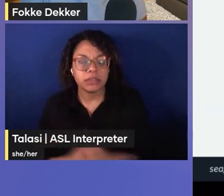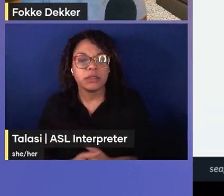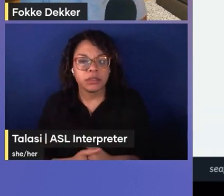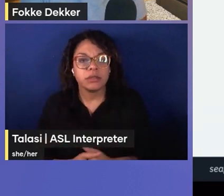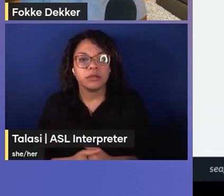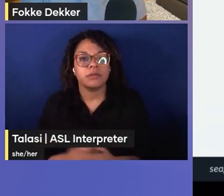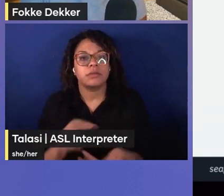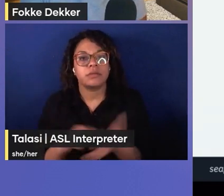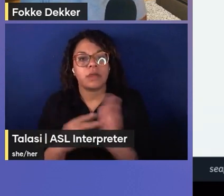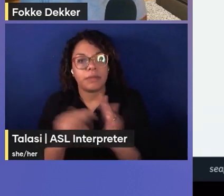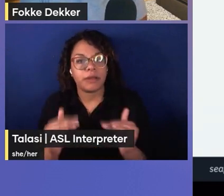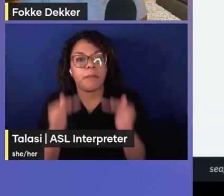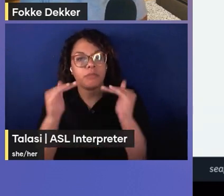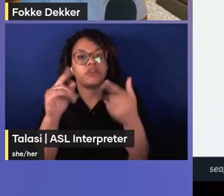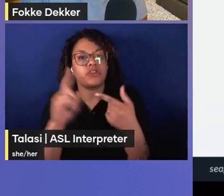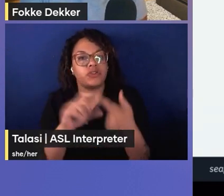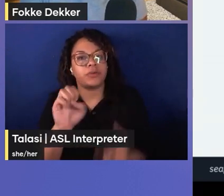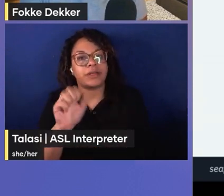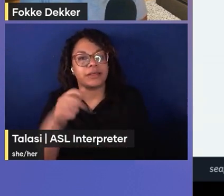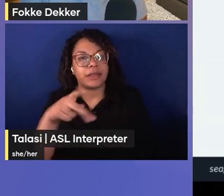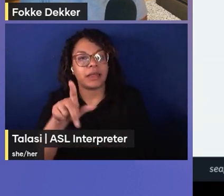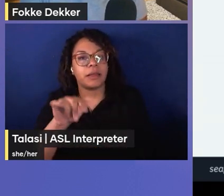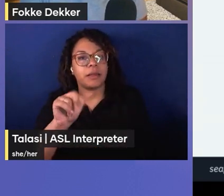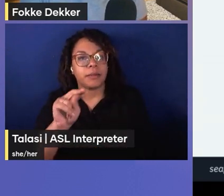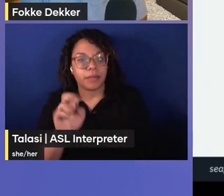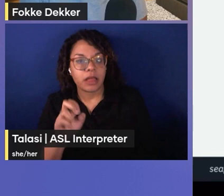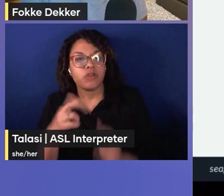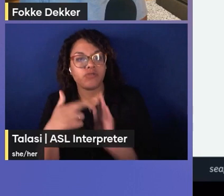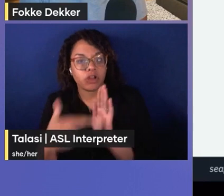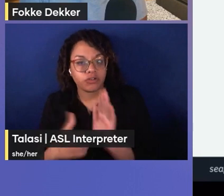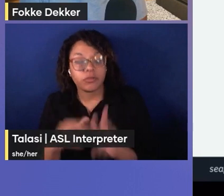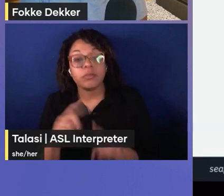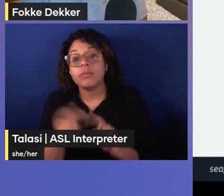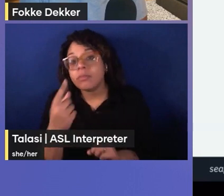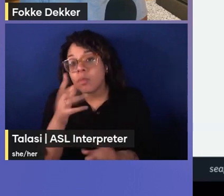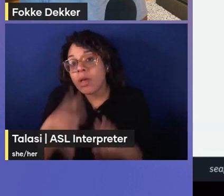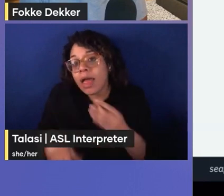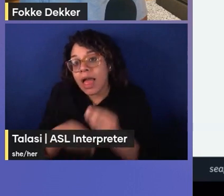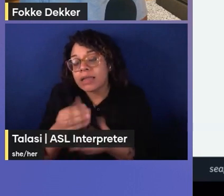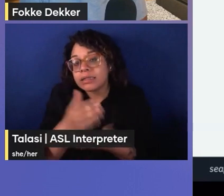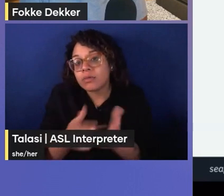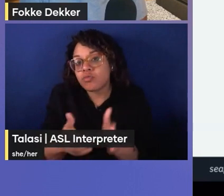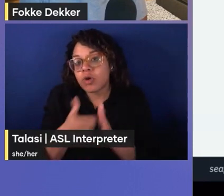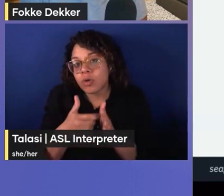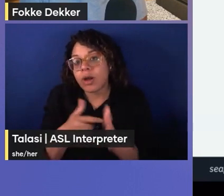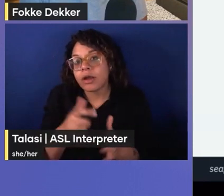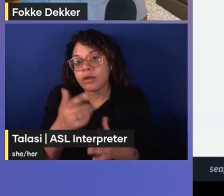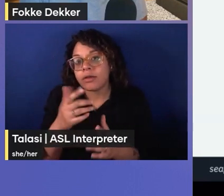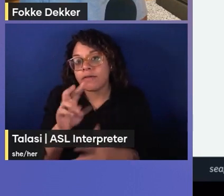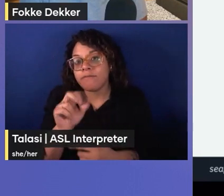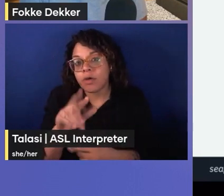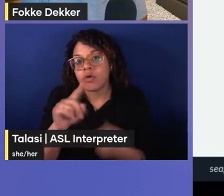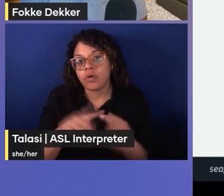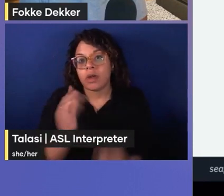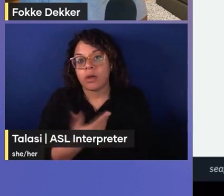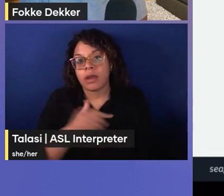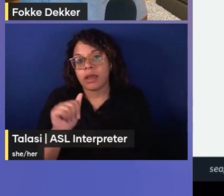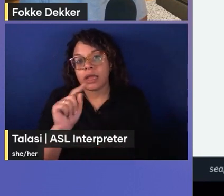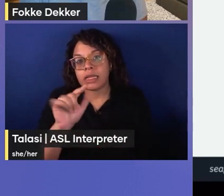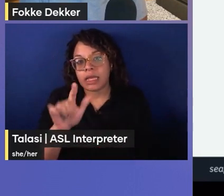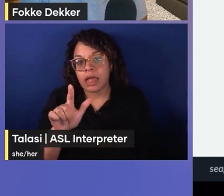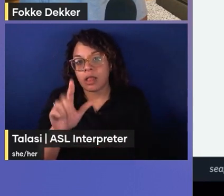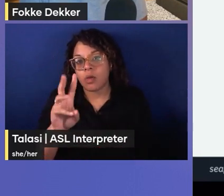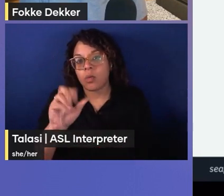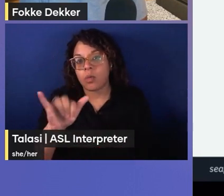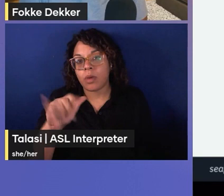app to the Seaplane registry. But we are going to add a couple required variables to our HCL file, our waypoint file,